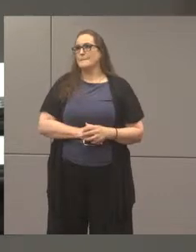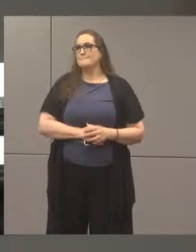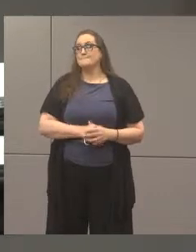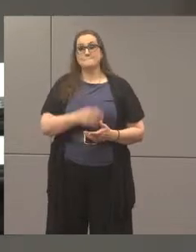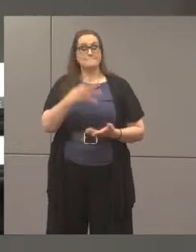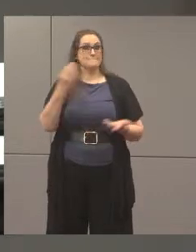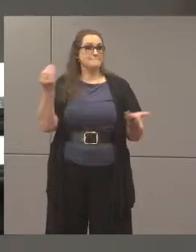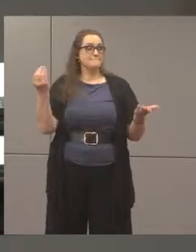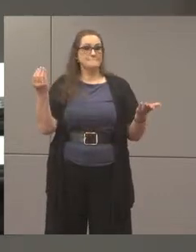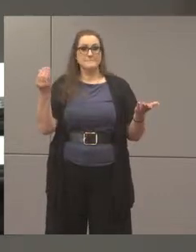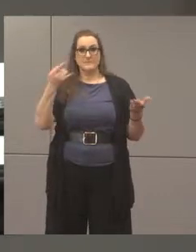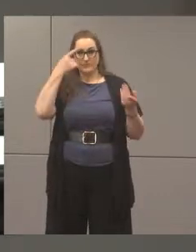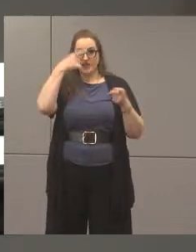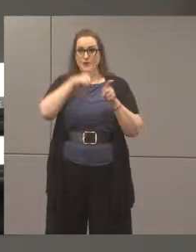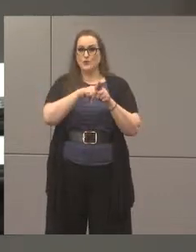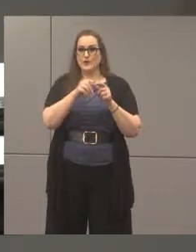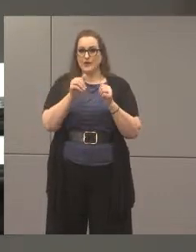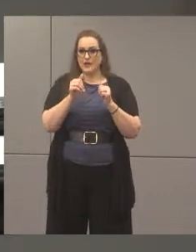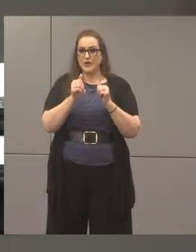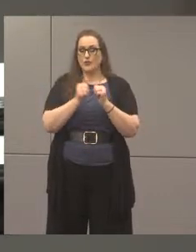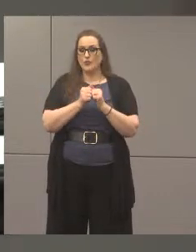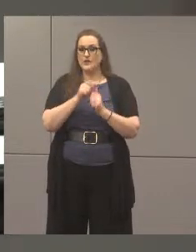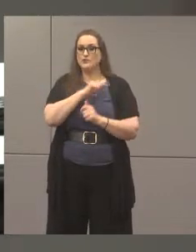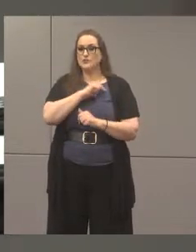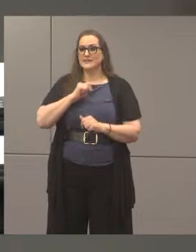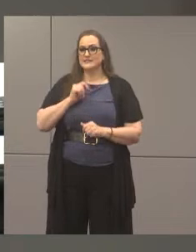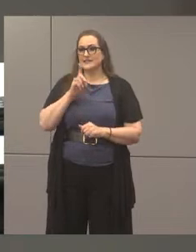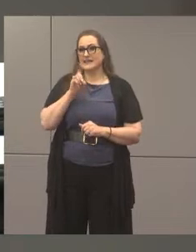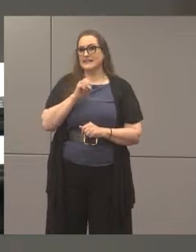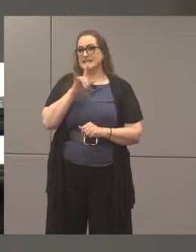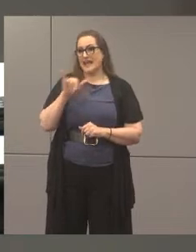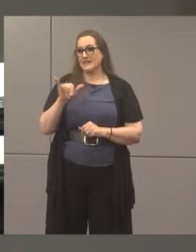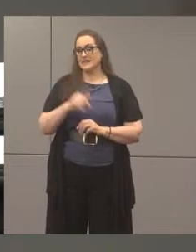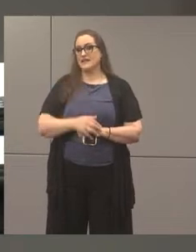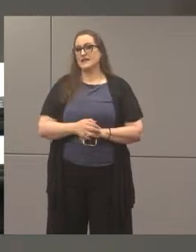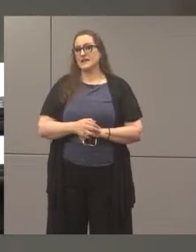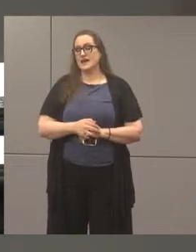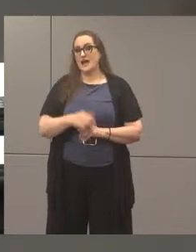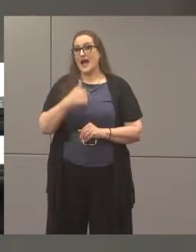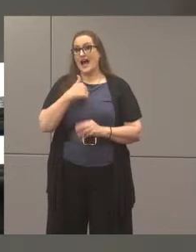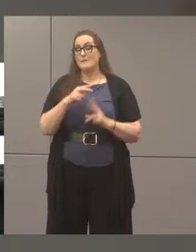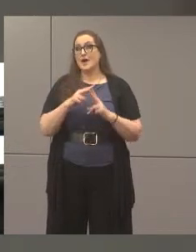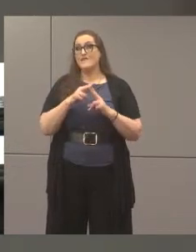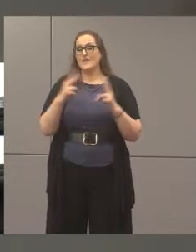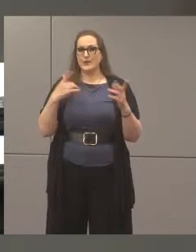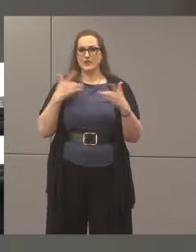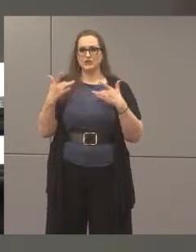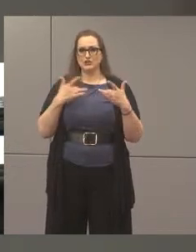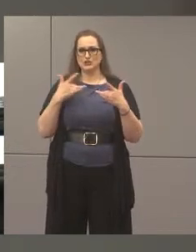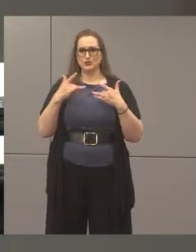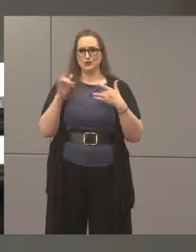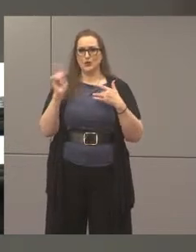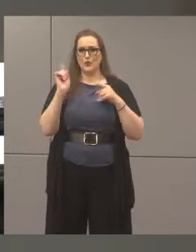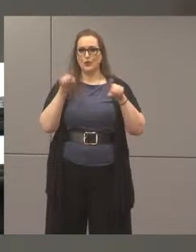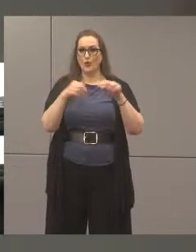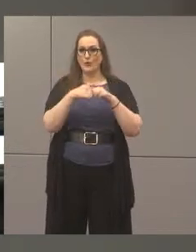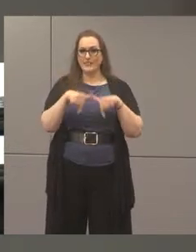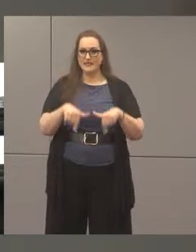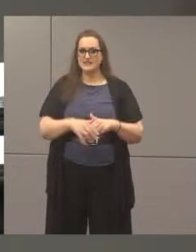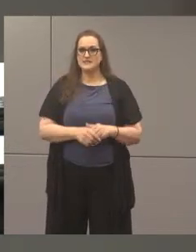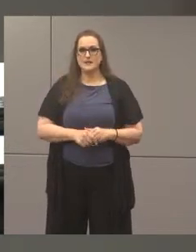And I agree with Trustee Daly. I'm very concerned where we're going with